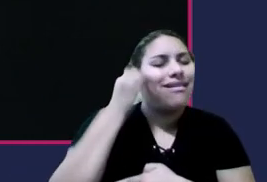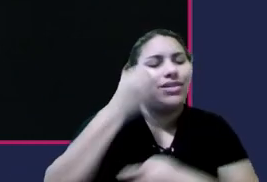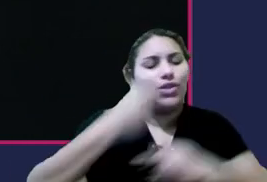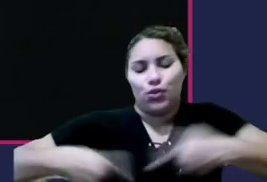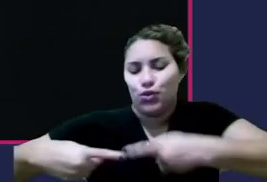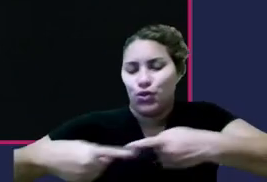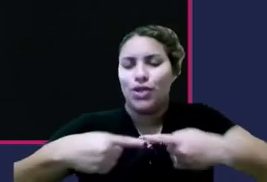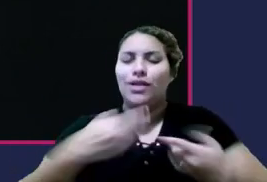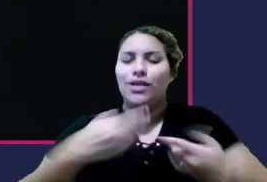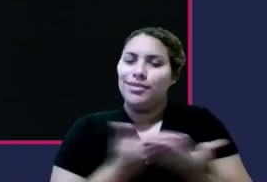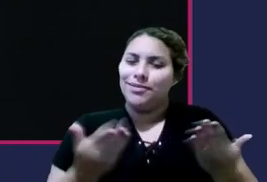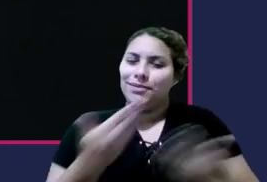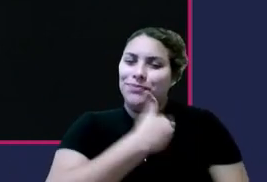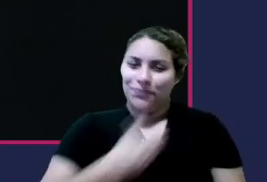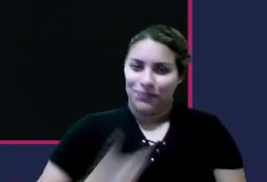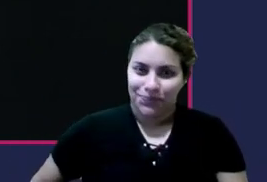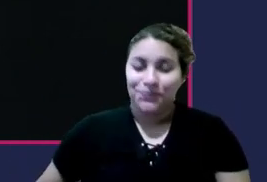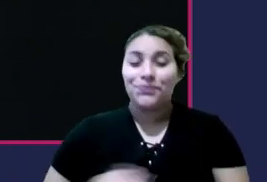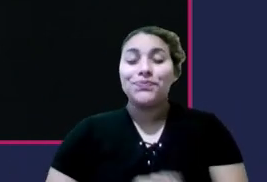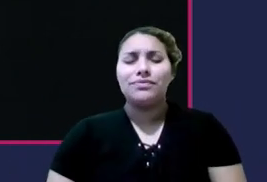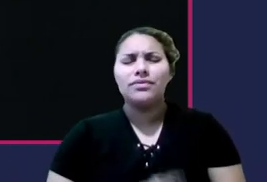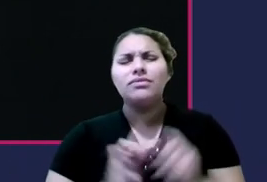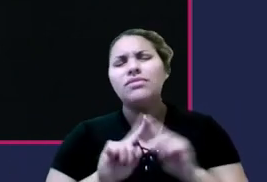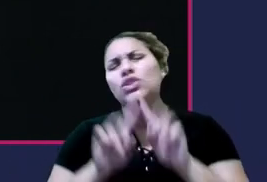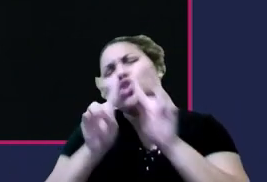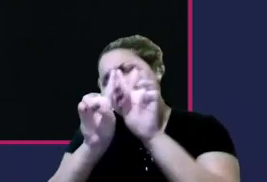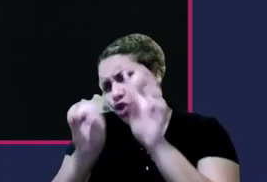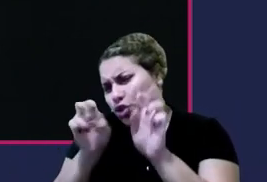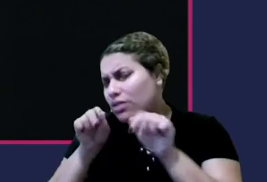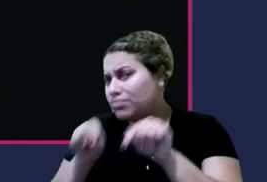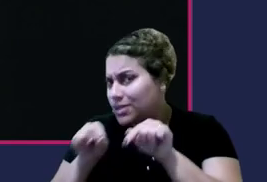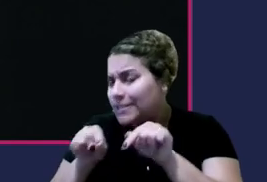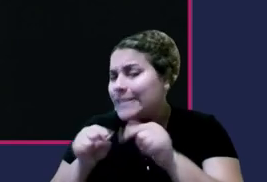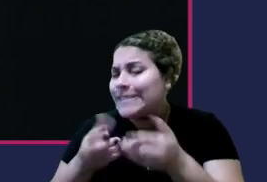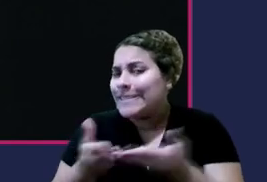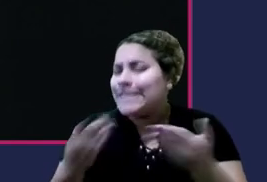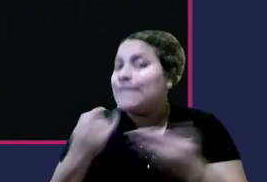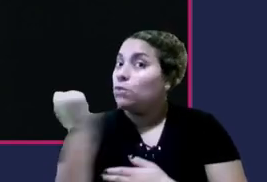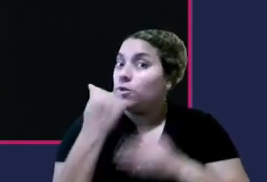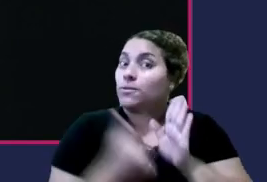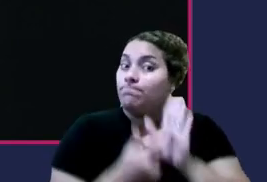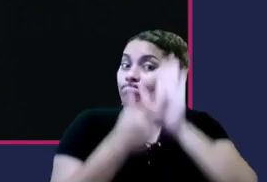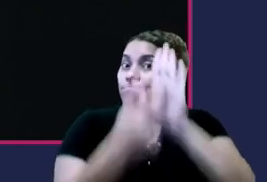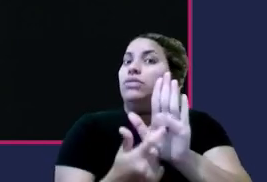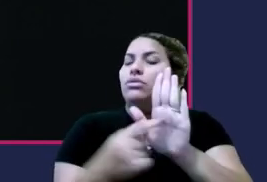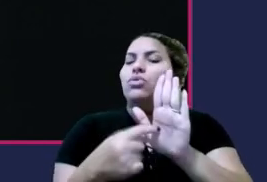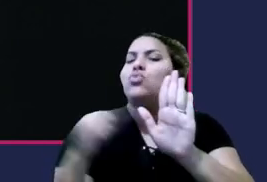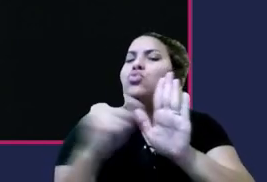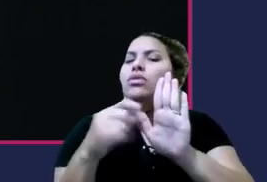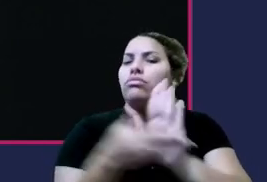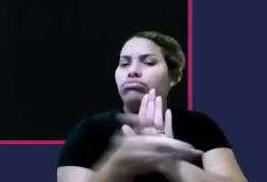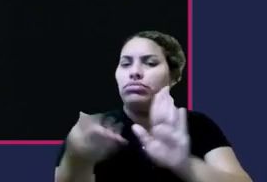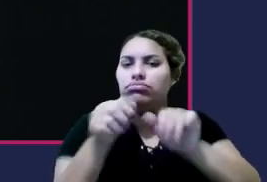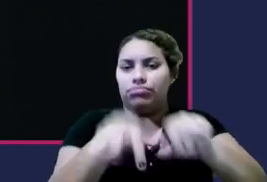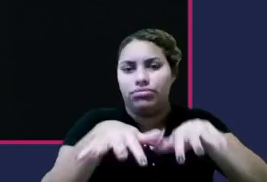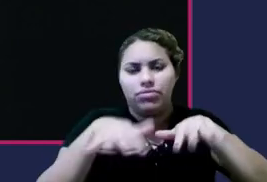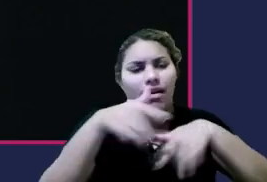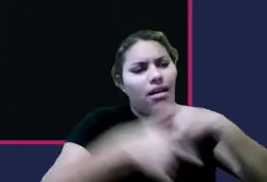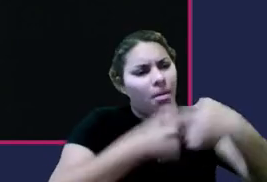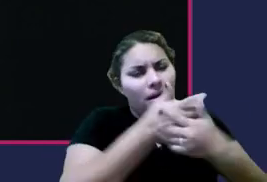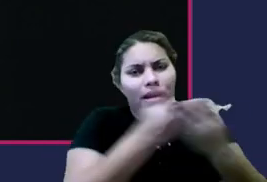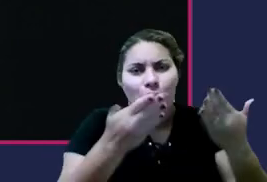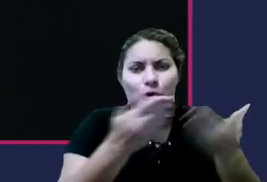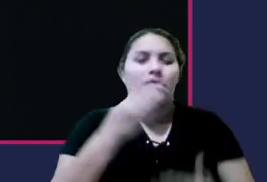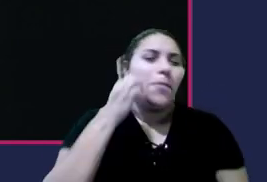panel, representing a pharmaceutical company, but going discussing public policy. And in that sense, I